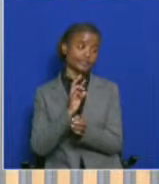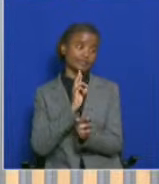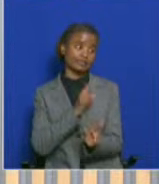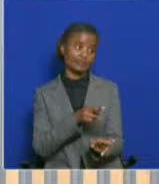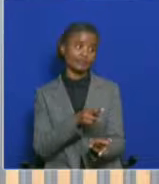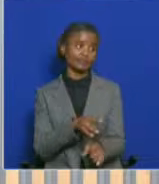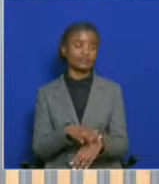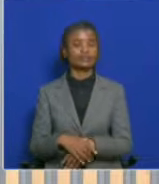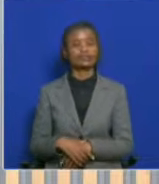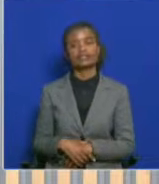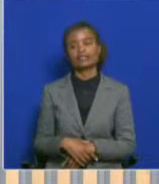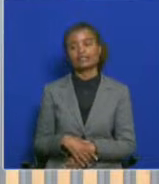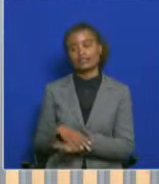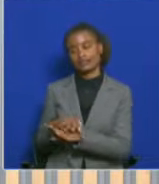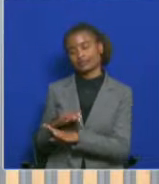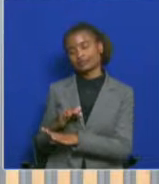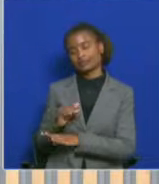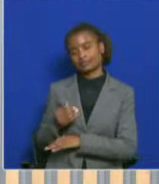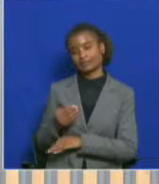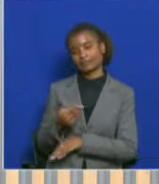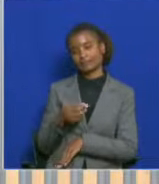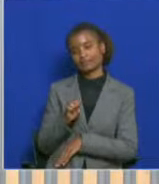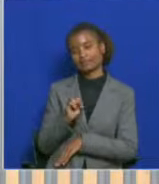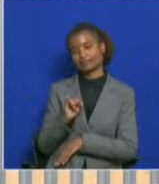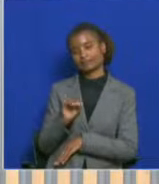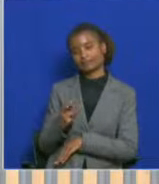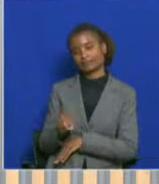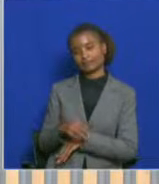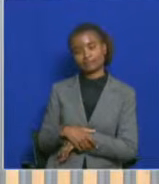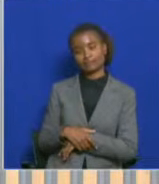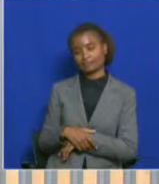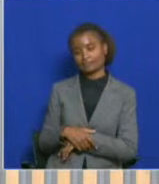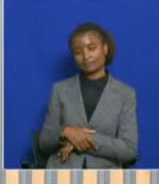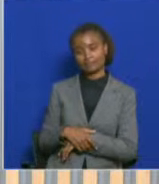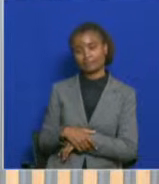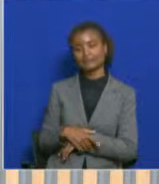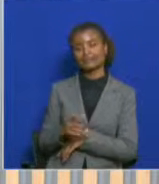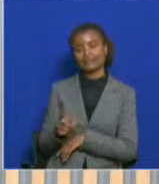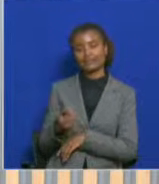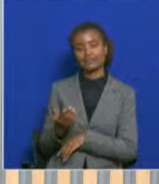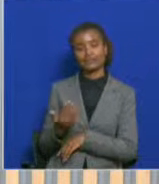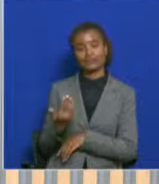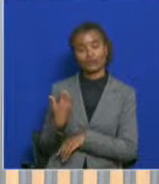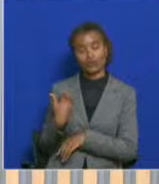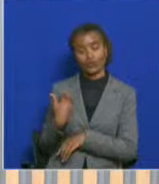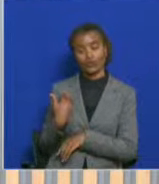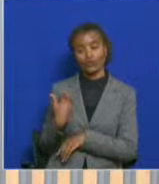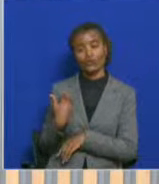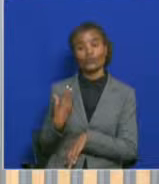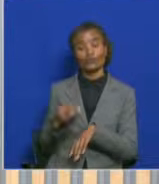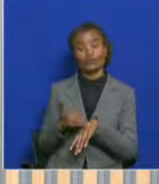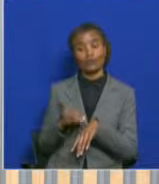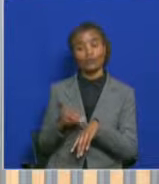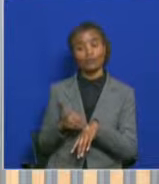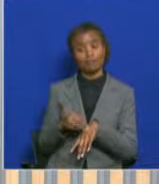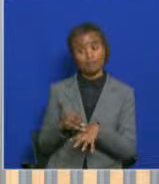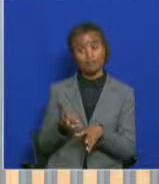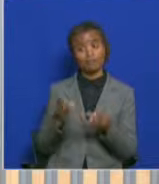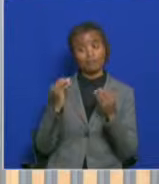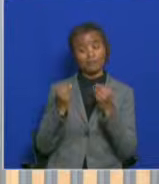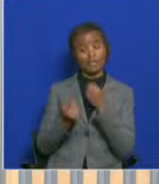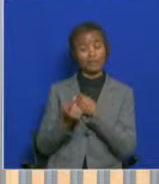Hassim, we once got into problems out there when